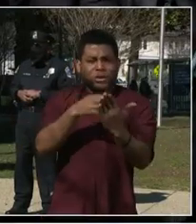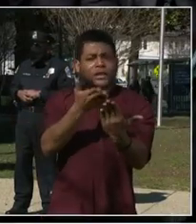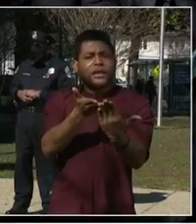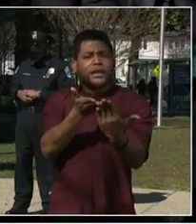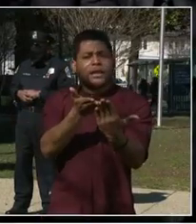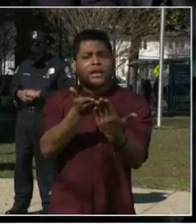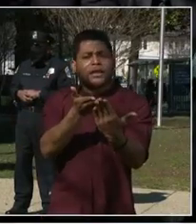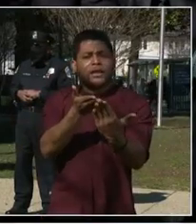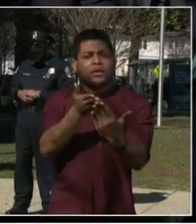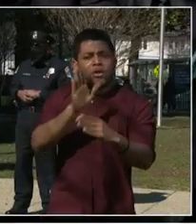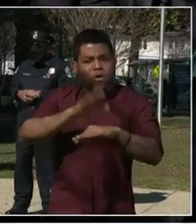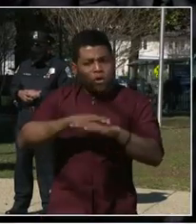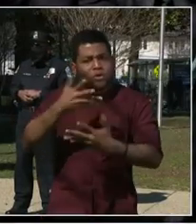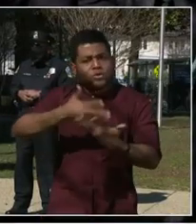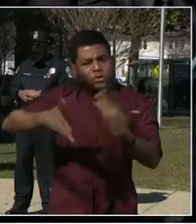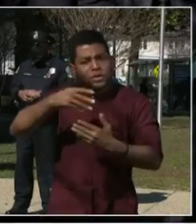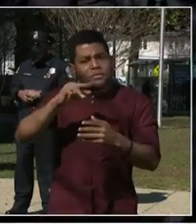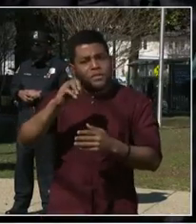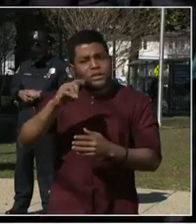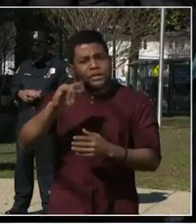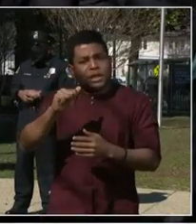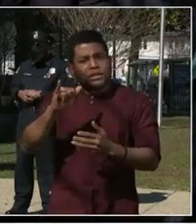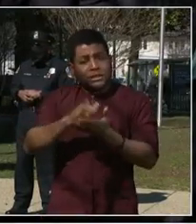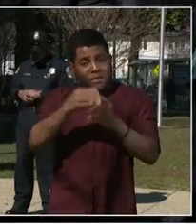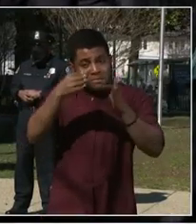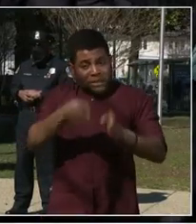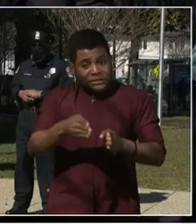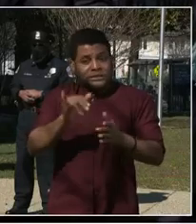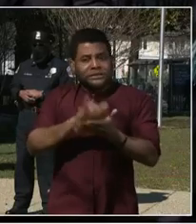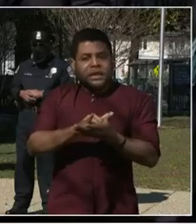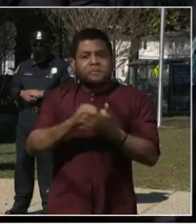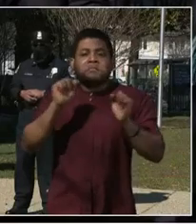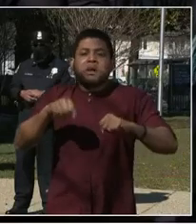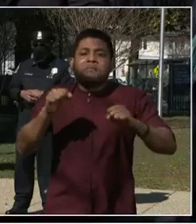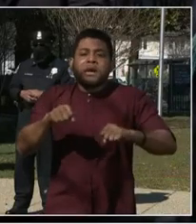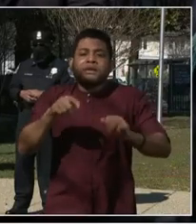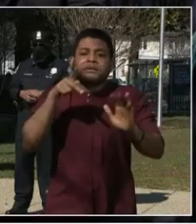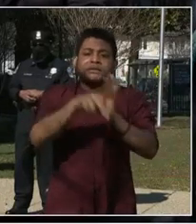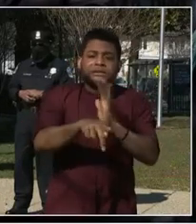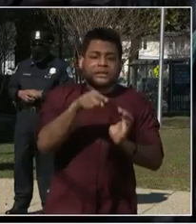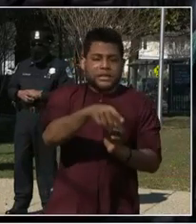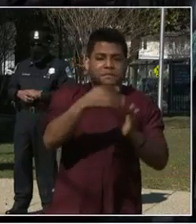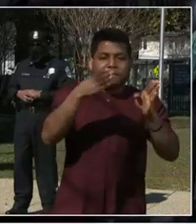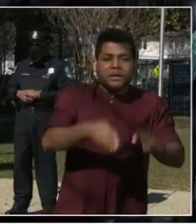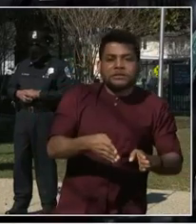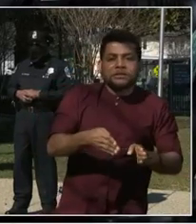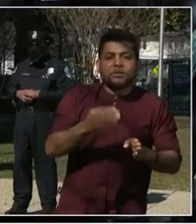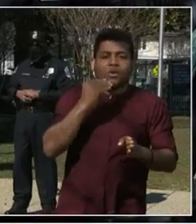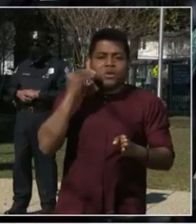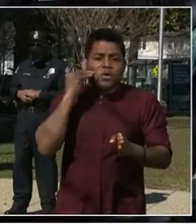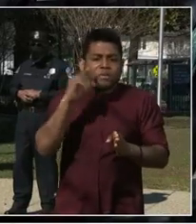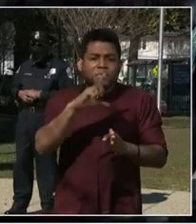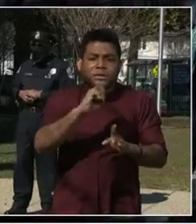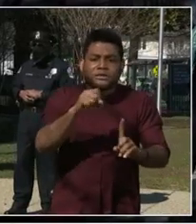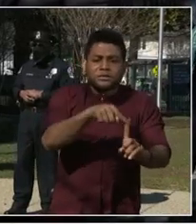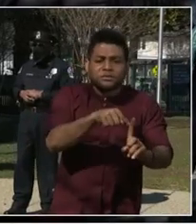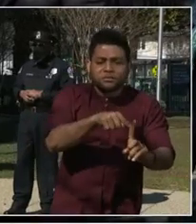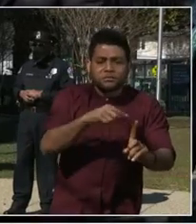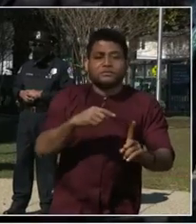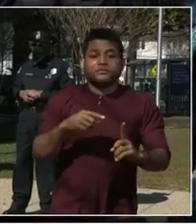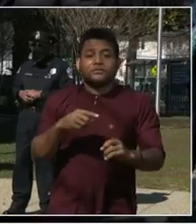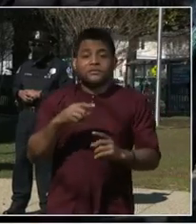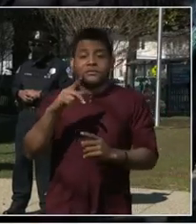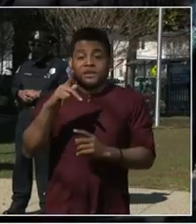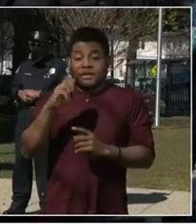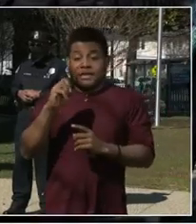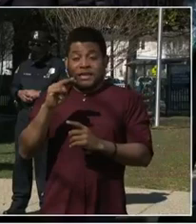of this individual who had shot the homeless person. Was out there on social media. Kevin saw that